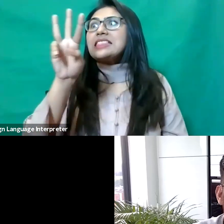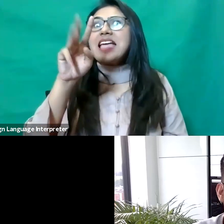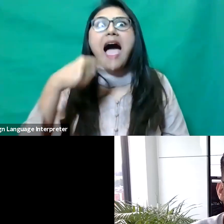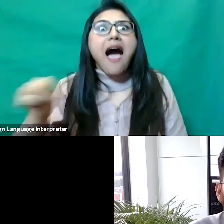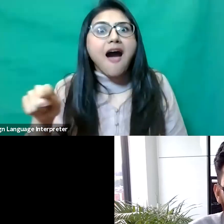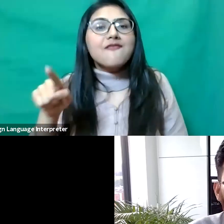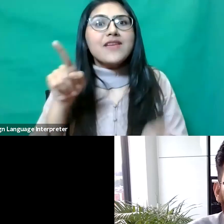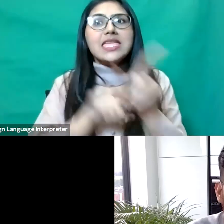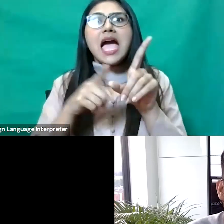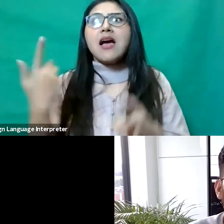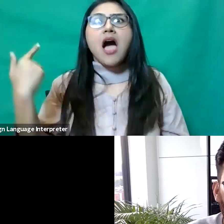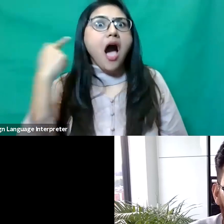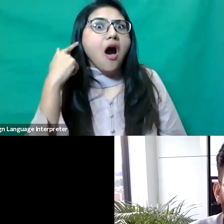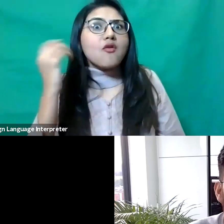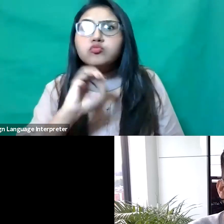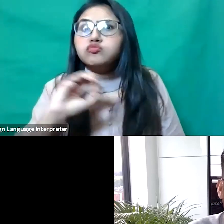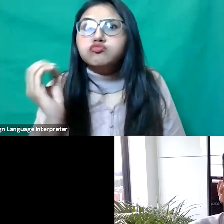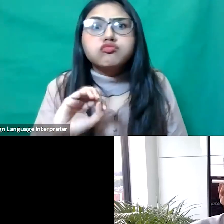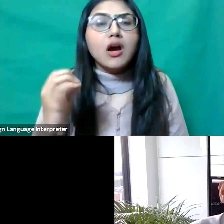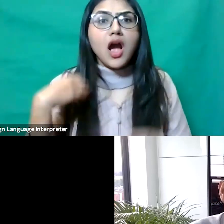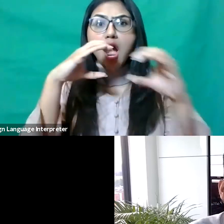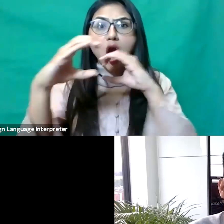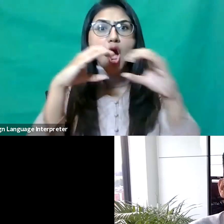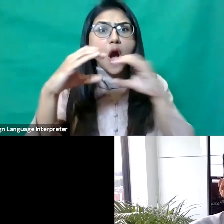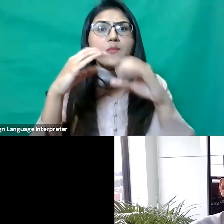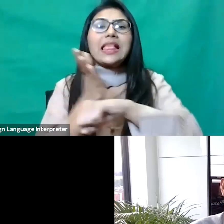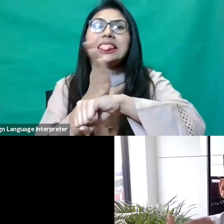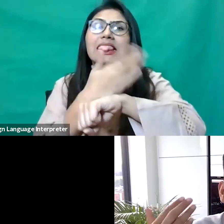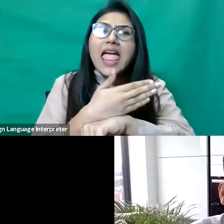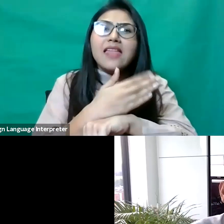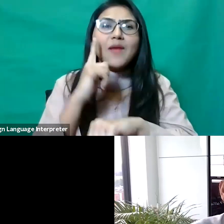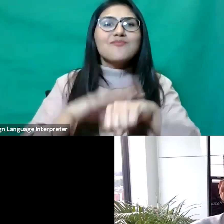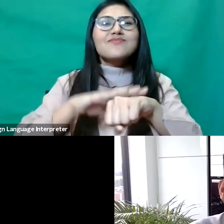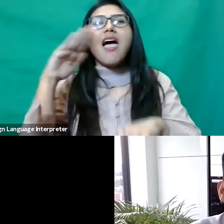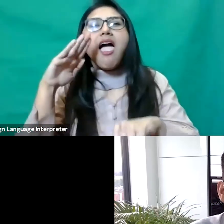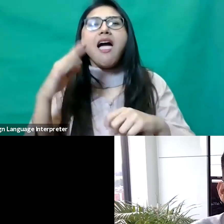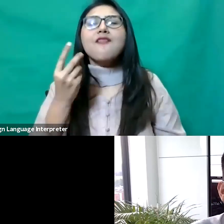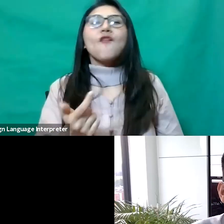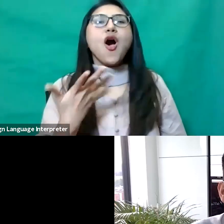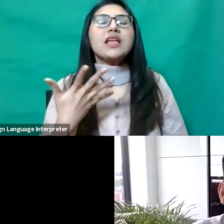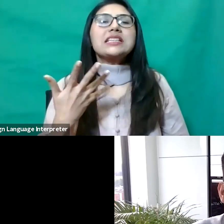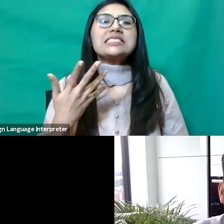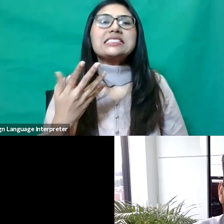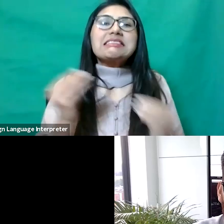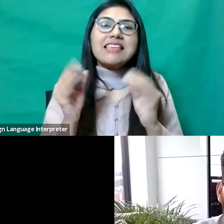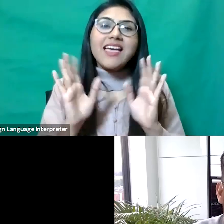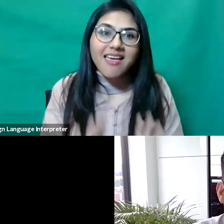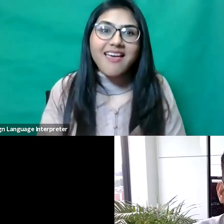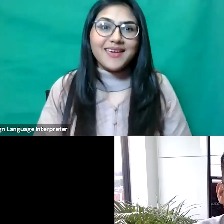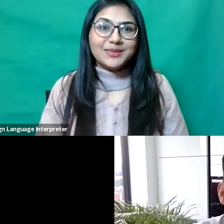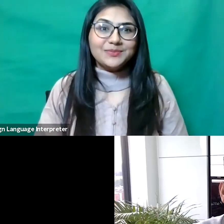that means that my lack of communication has been delayed. My knowledge has been delayed. But when I was in